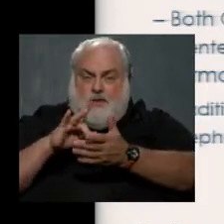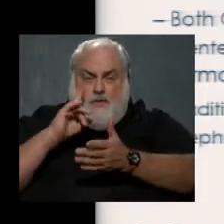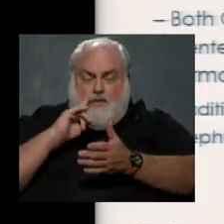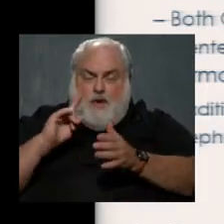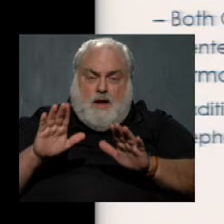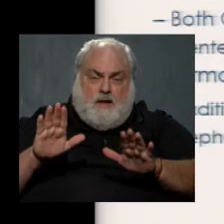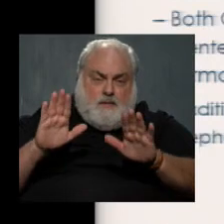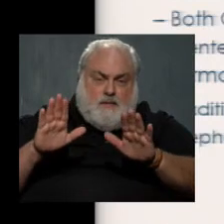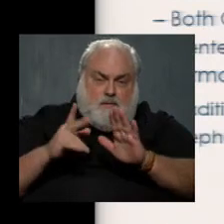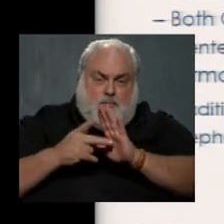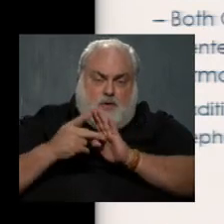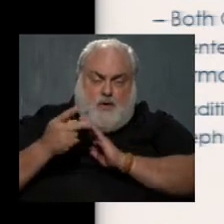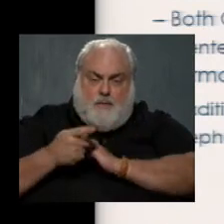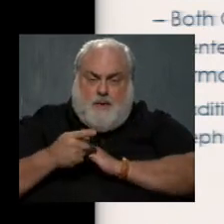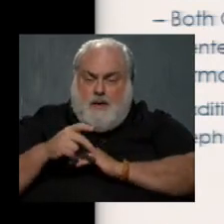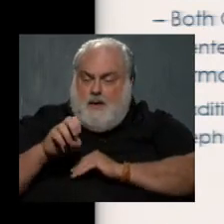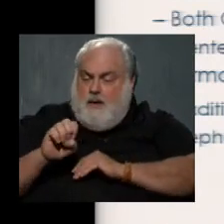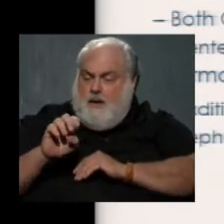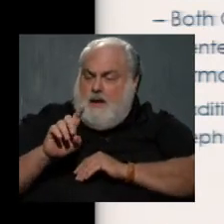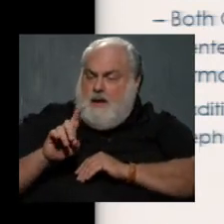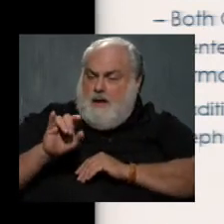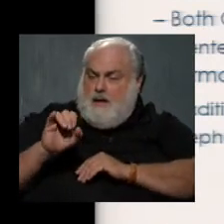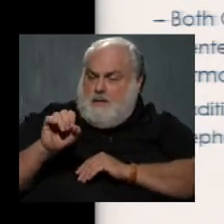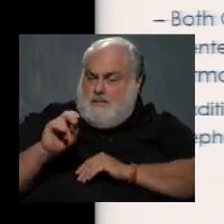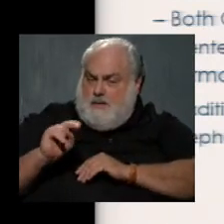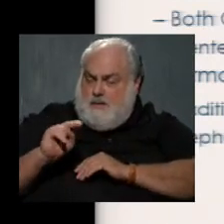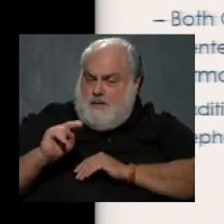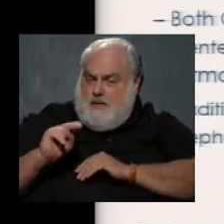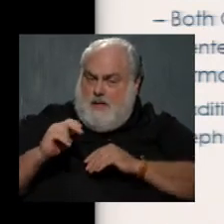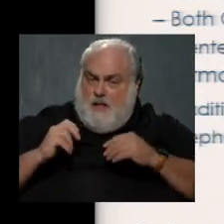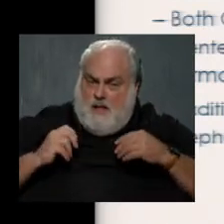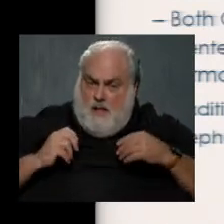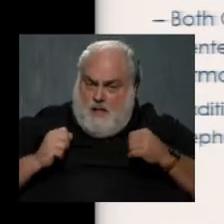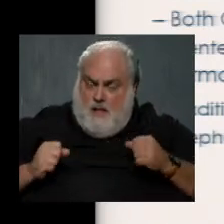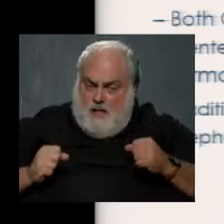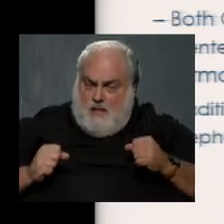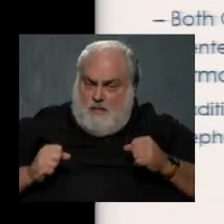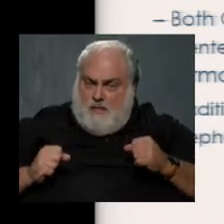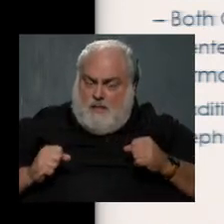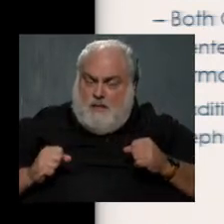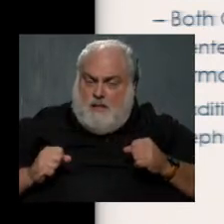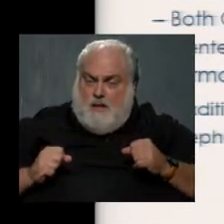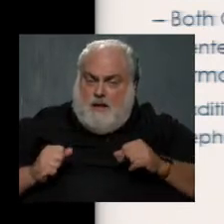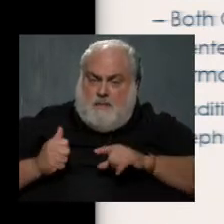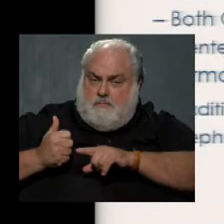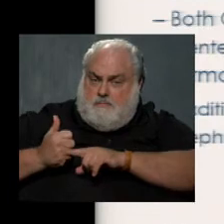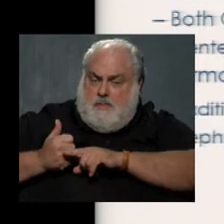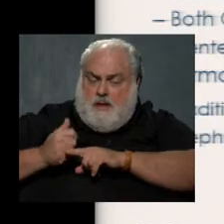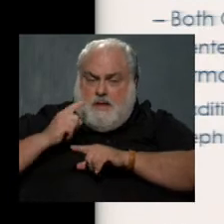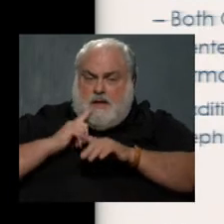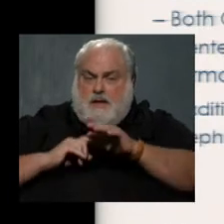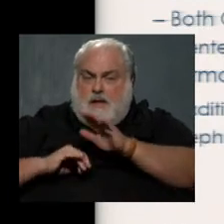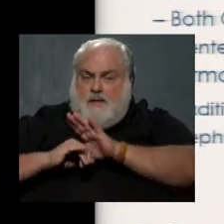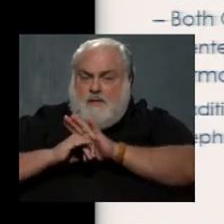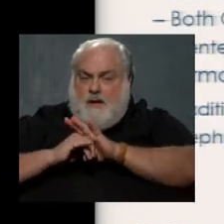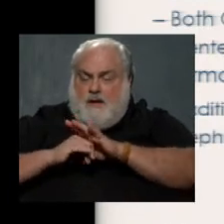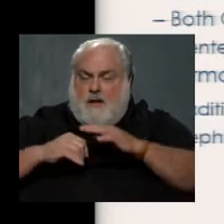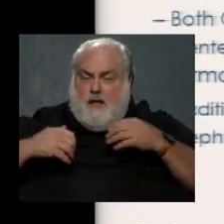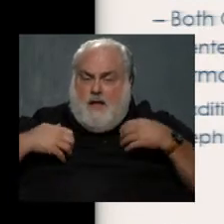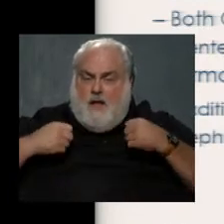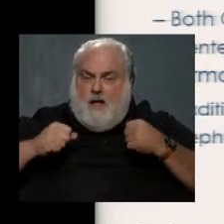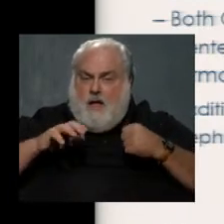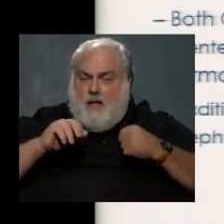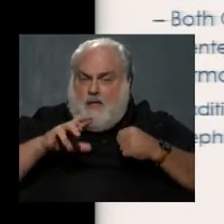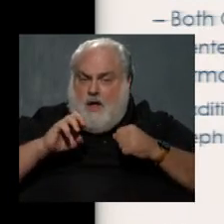through Edison Health. And Centers of Excellence is where Edison Health has identified healthcare